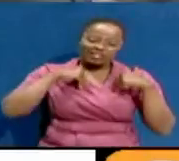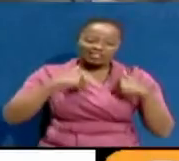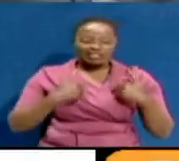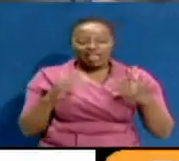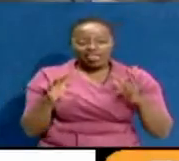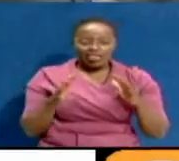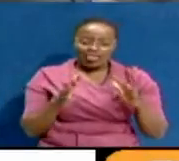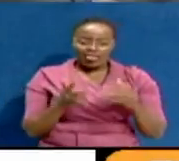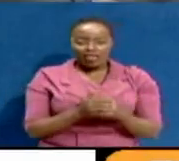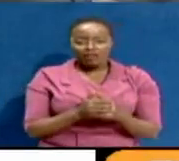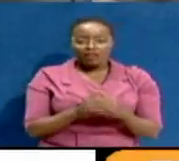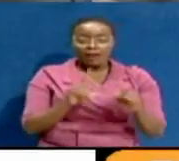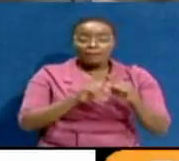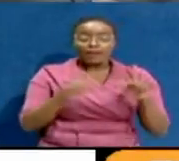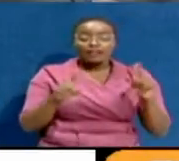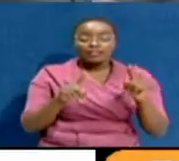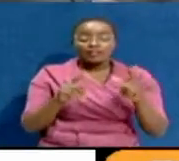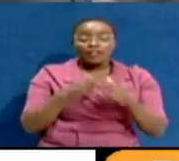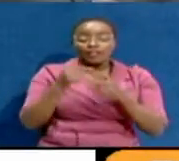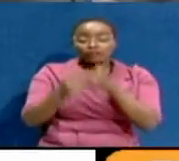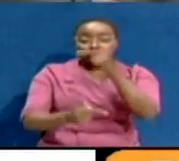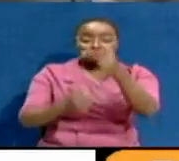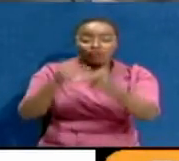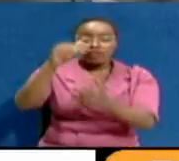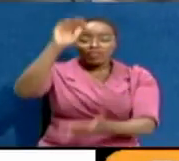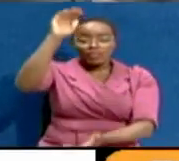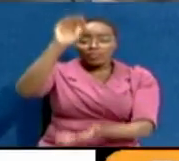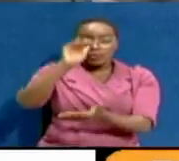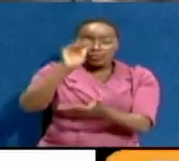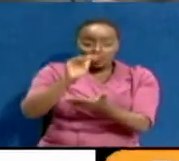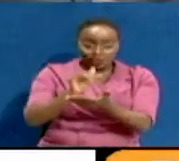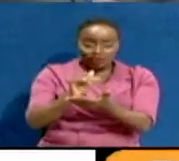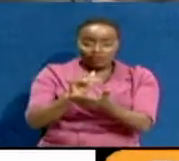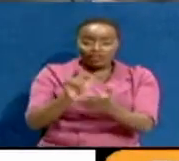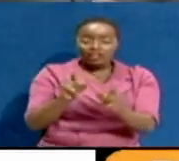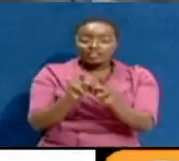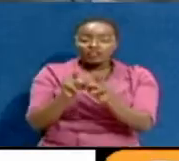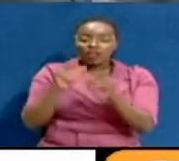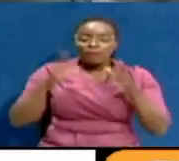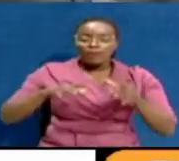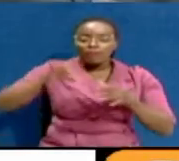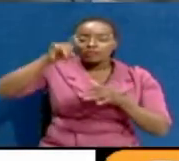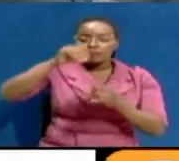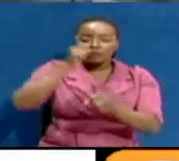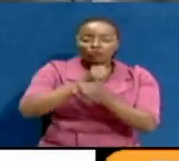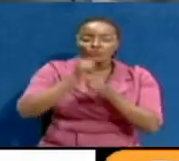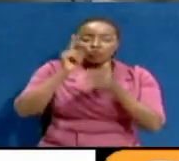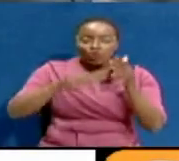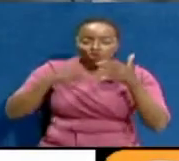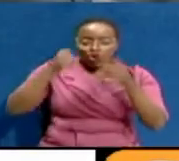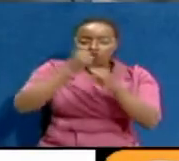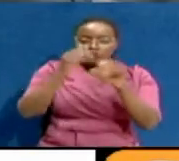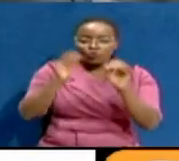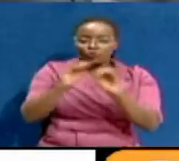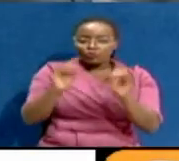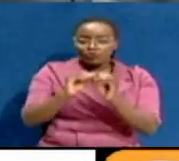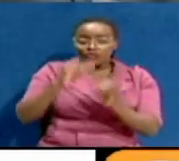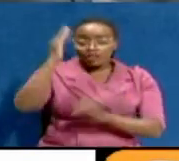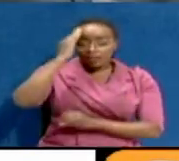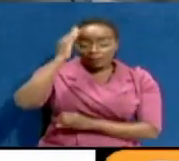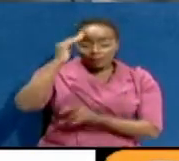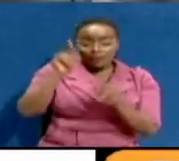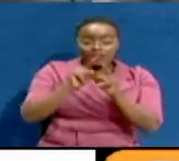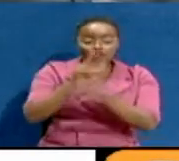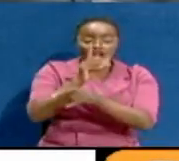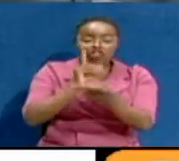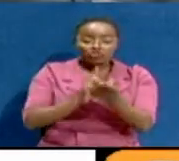tired, but subsequently that reduced. What should people do or not do? Remember, as